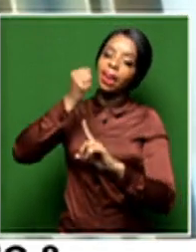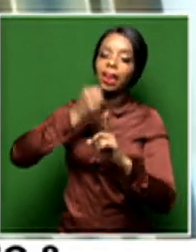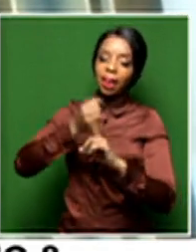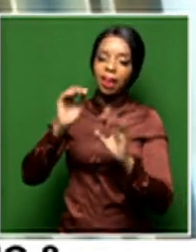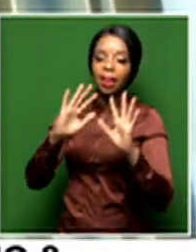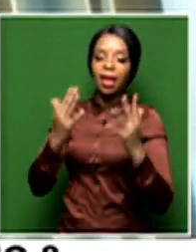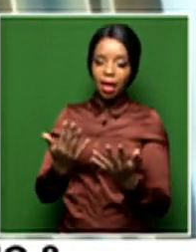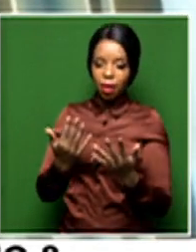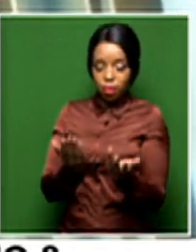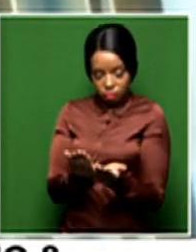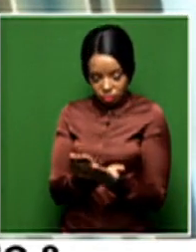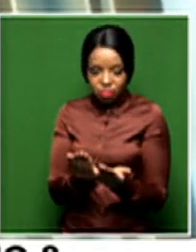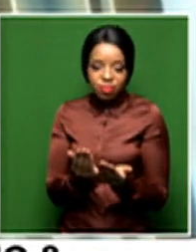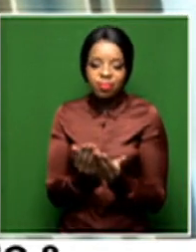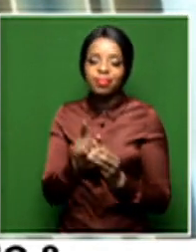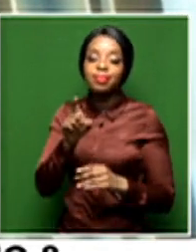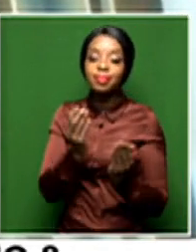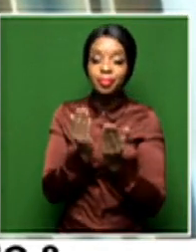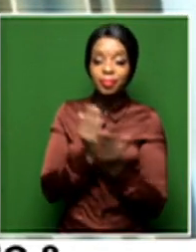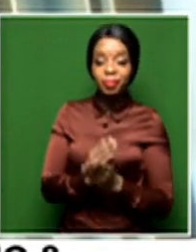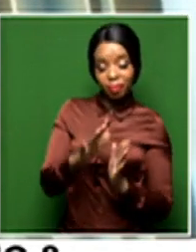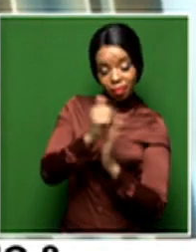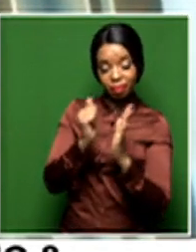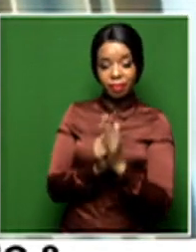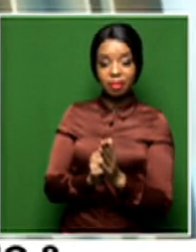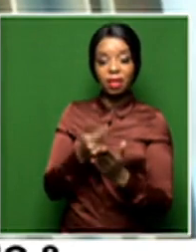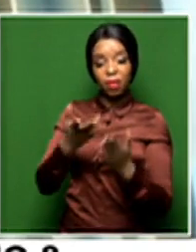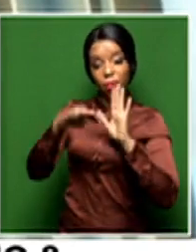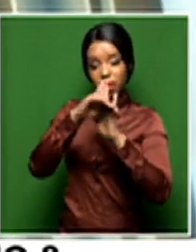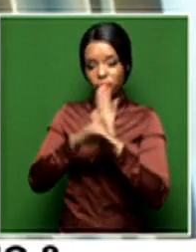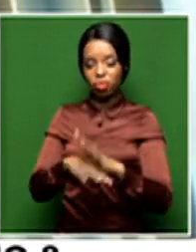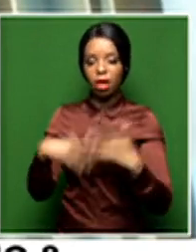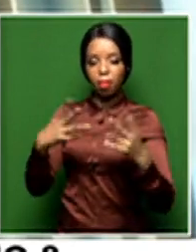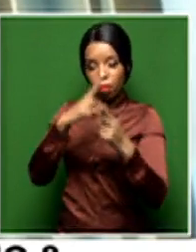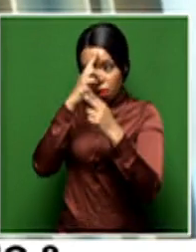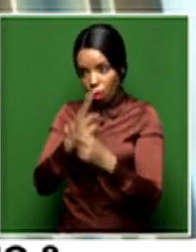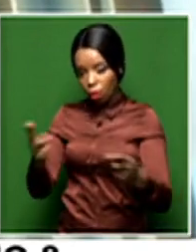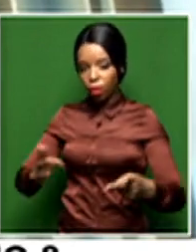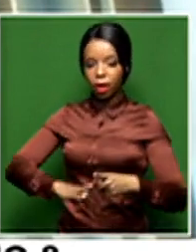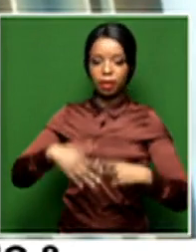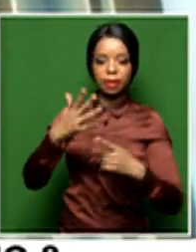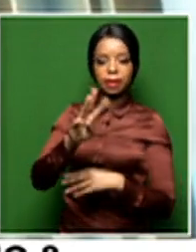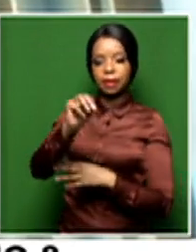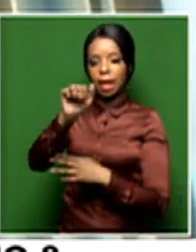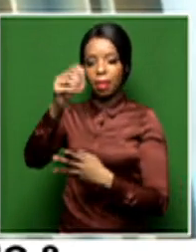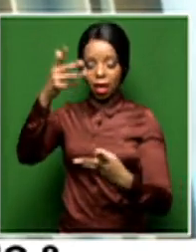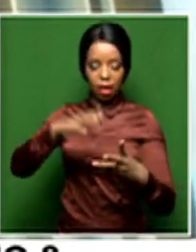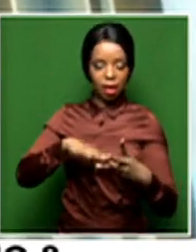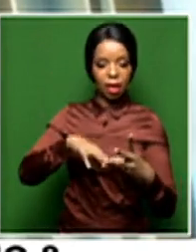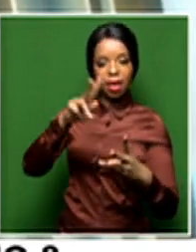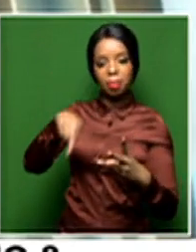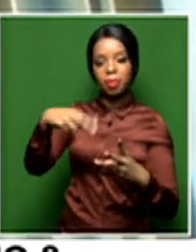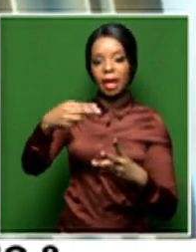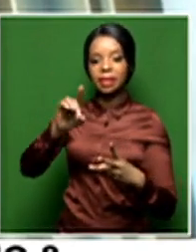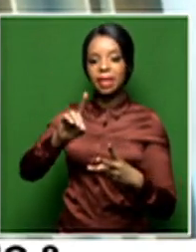school will primarily be driving the agenda of offering postgraduate programs like honors, masters, you know, and doctoral programs, but